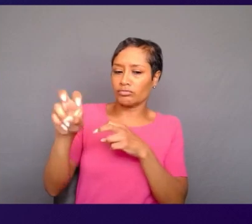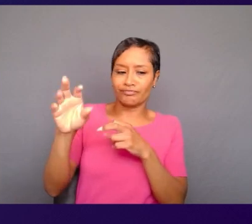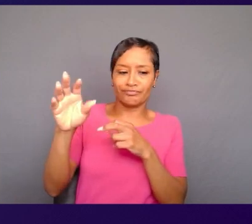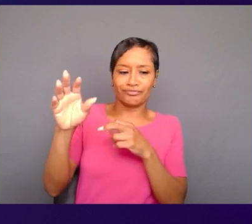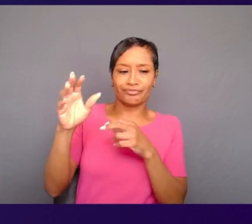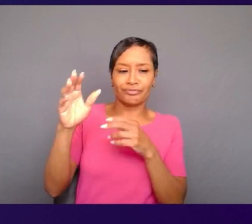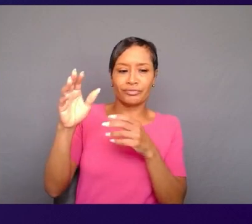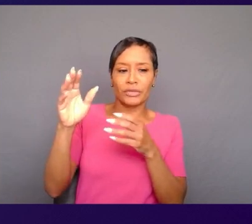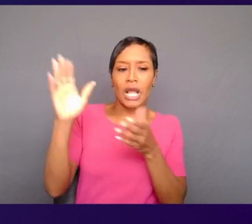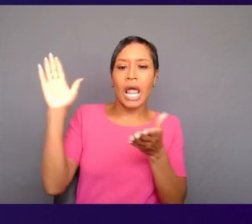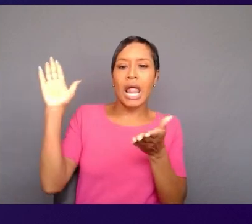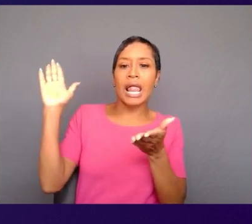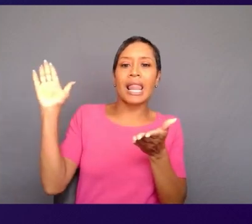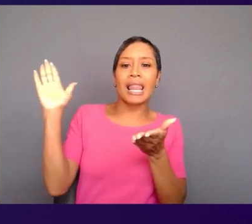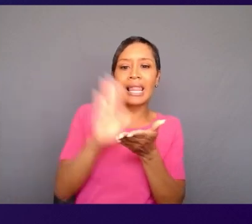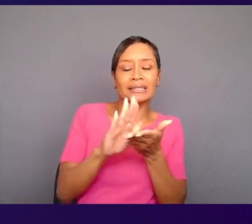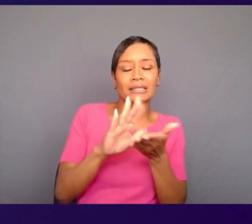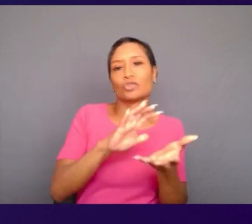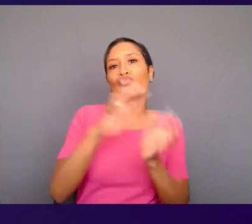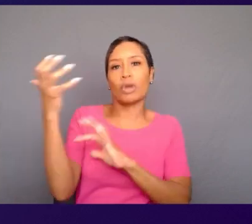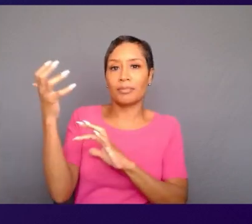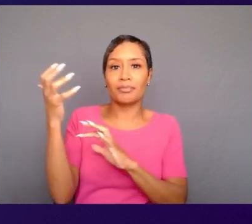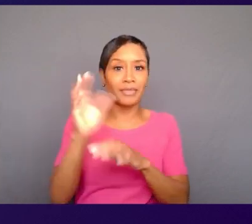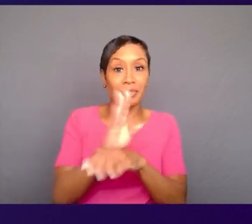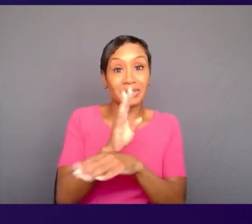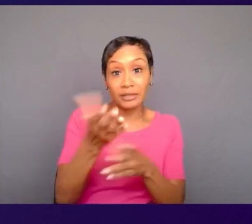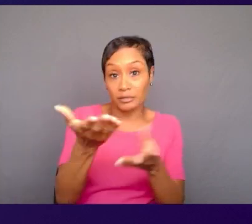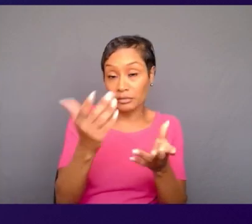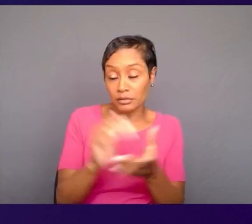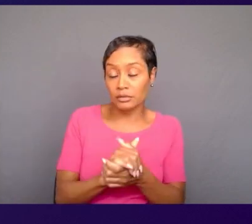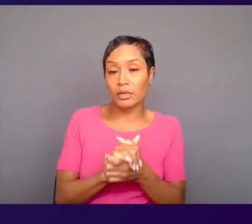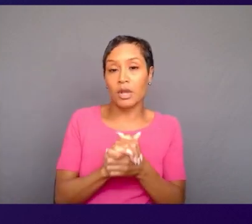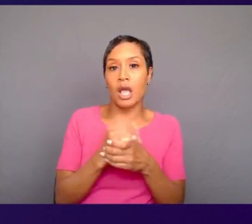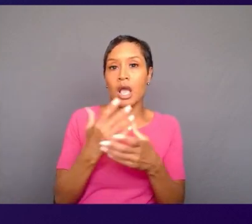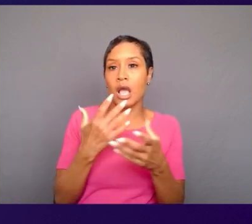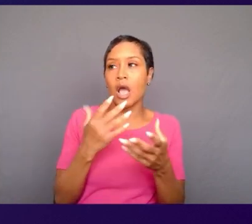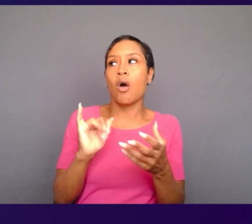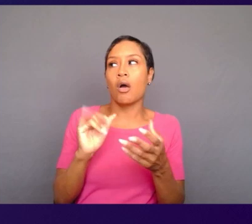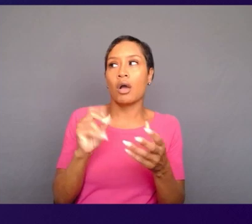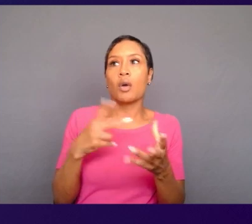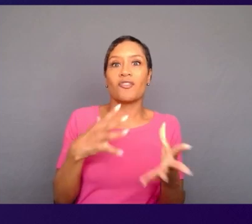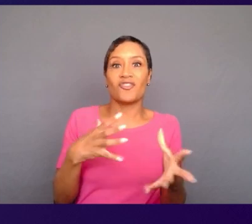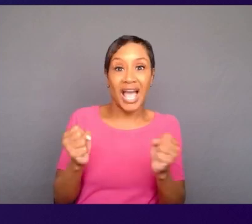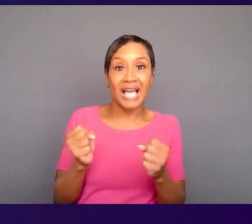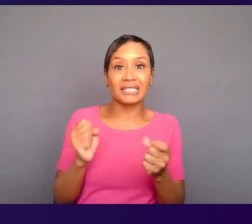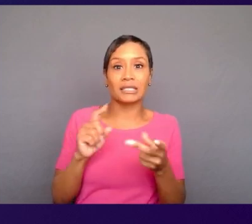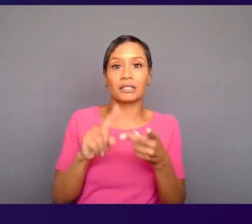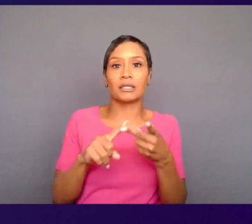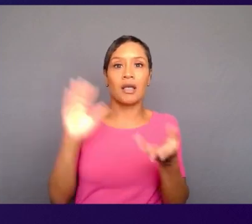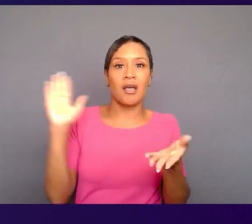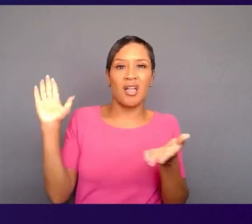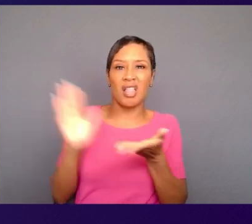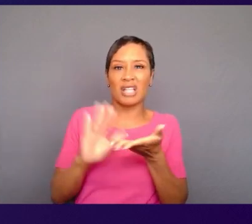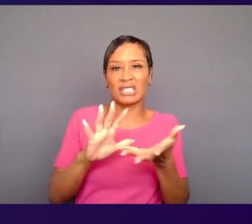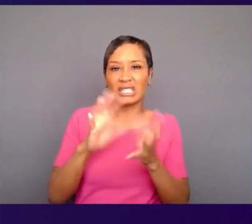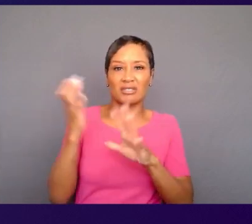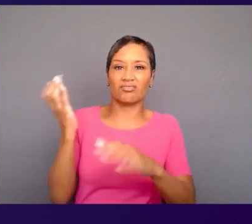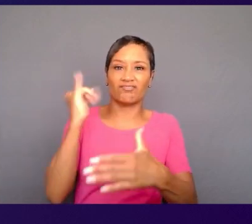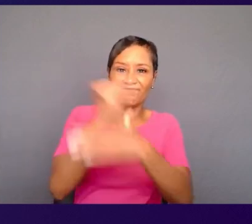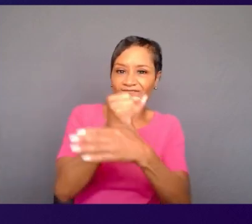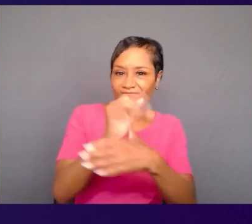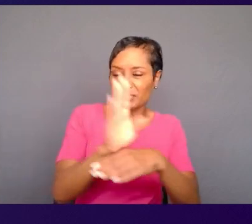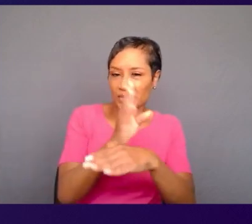least disruptive of a way as possible, right? So we wanted to do it fast and non-disruptively. And so what we had to do at the beginning